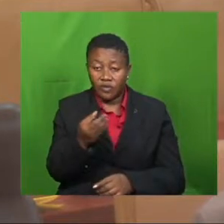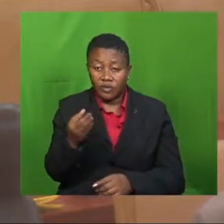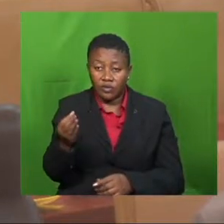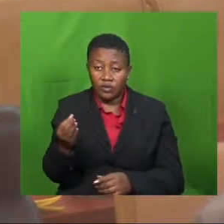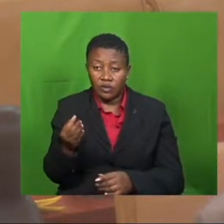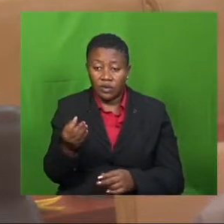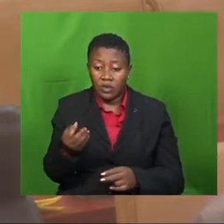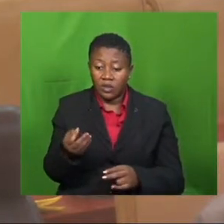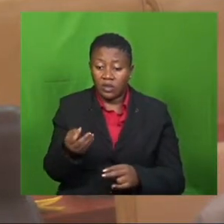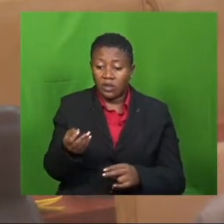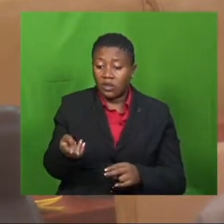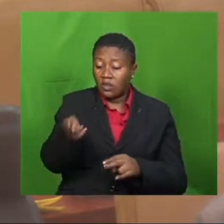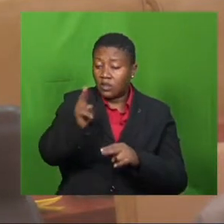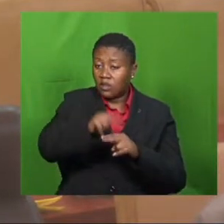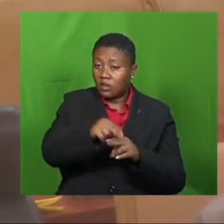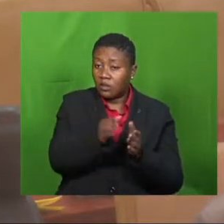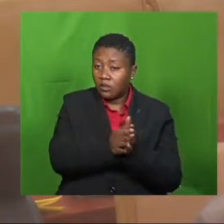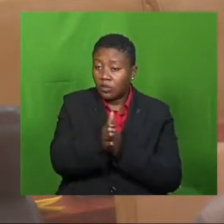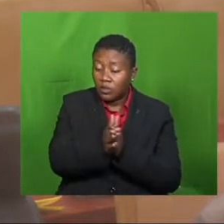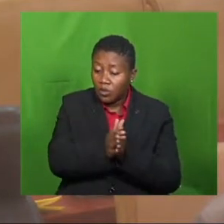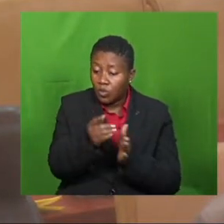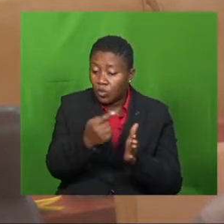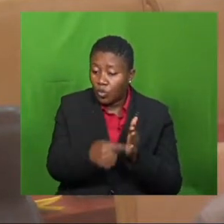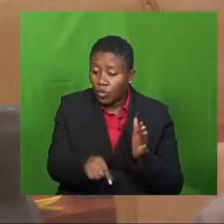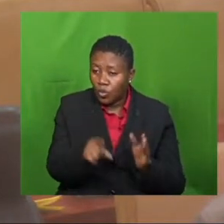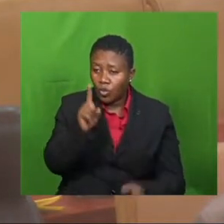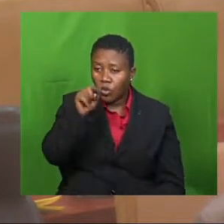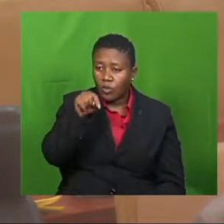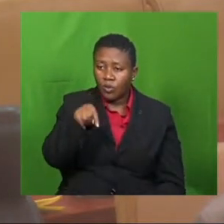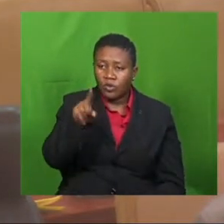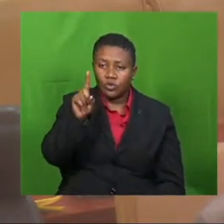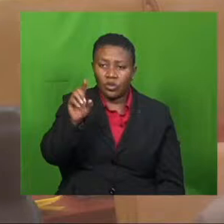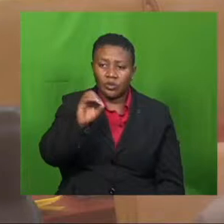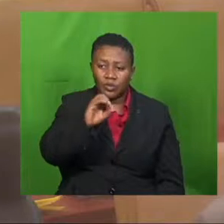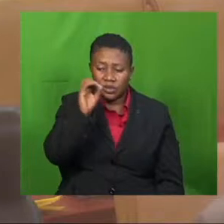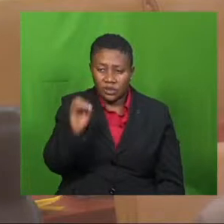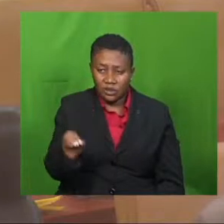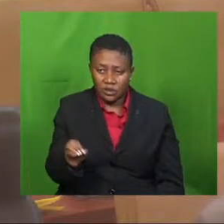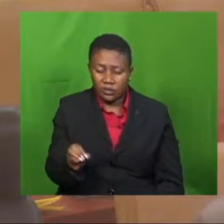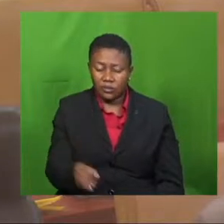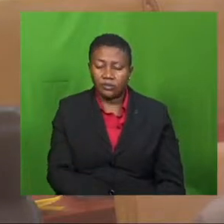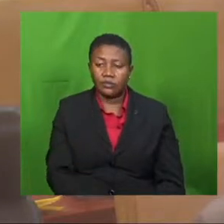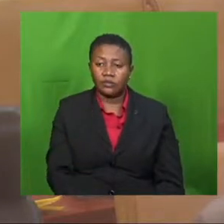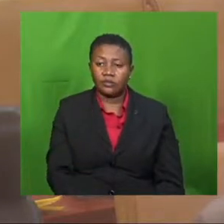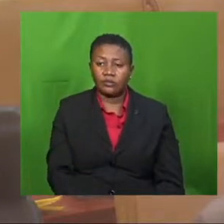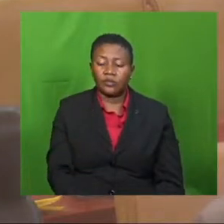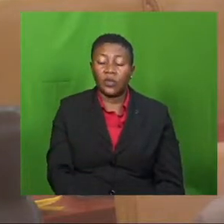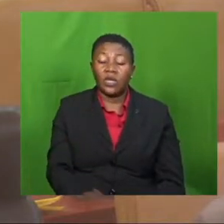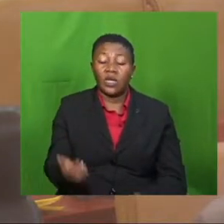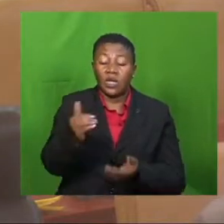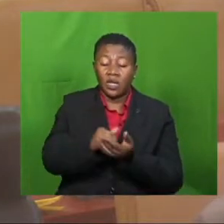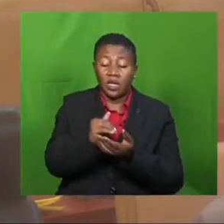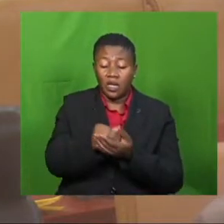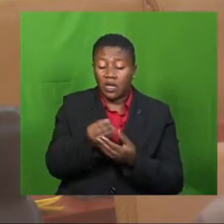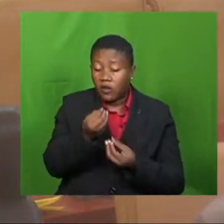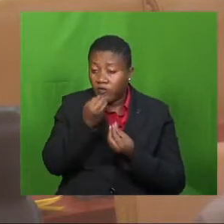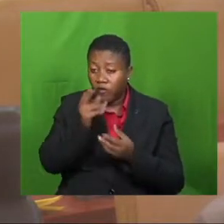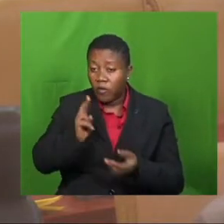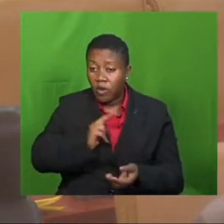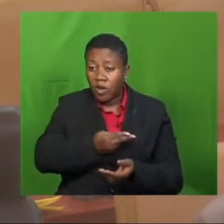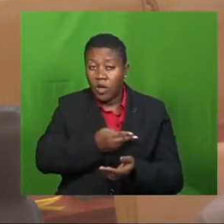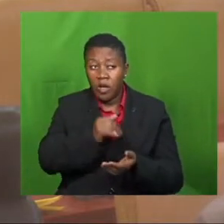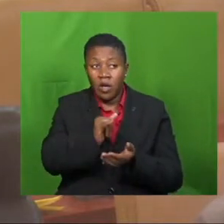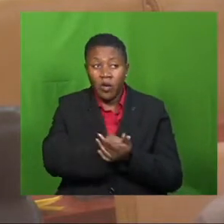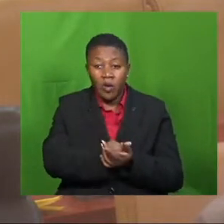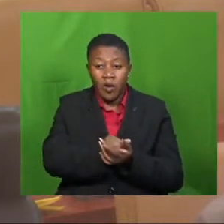is 1.1% plus 6 months LIBOR. Again, we were informed that the government of